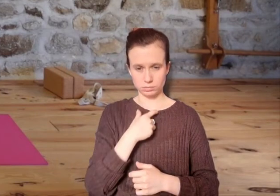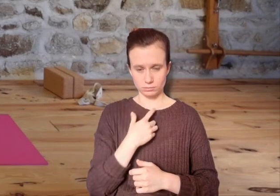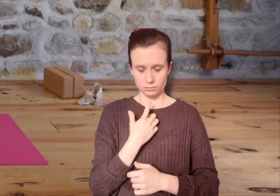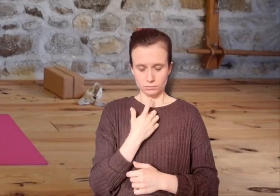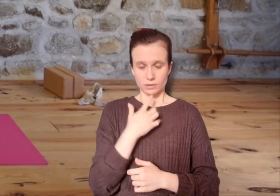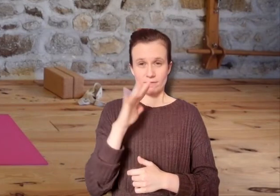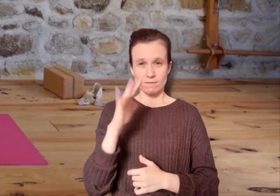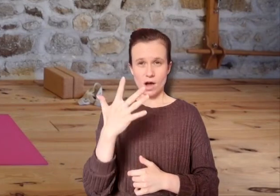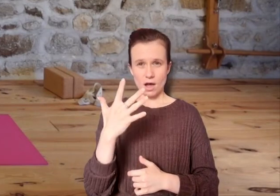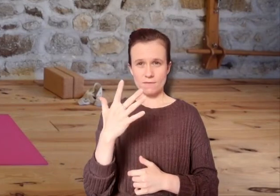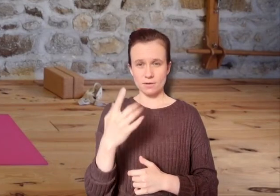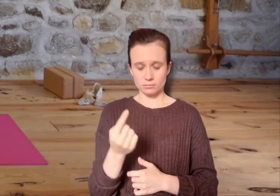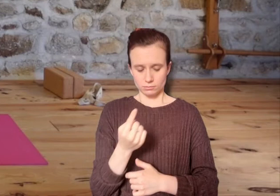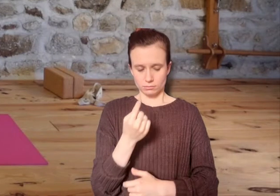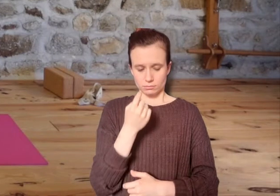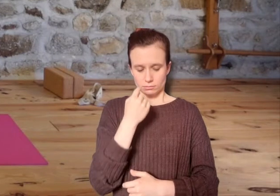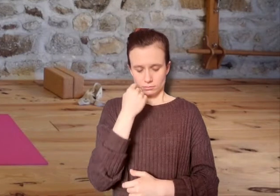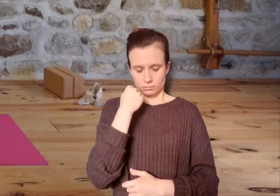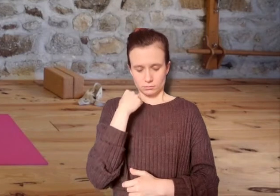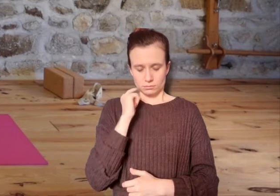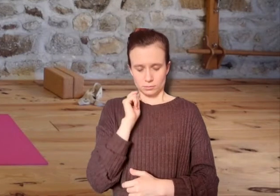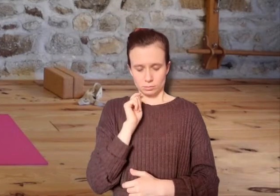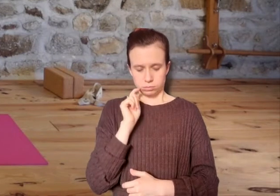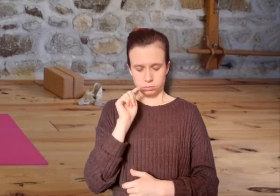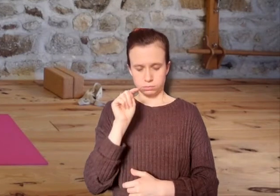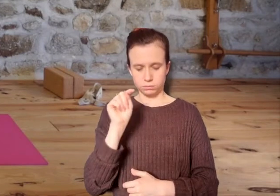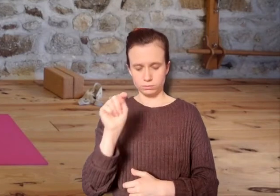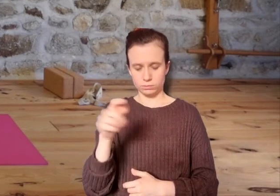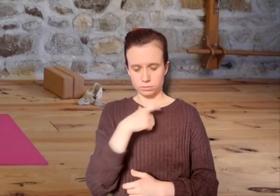sure. And I'm going to do my 5 Darth Vader breaths.